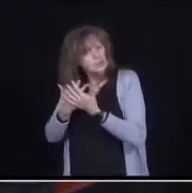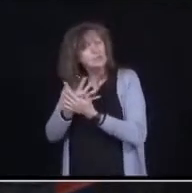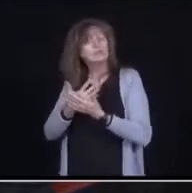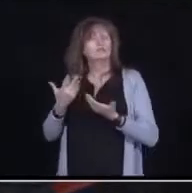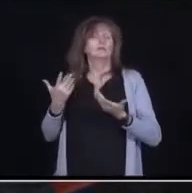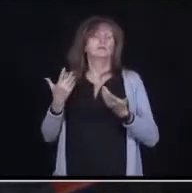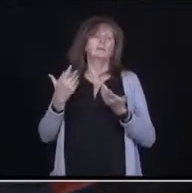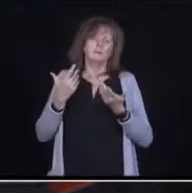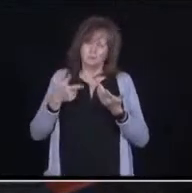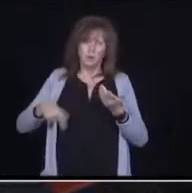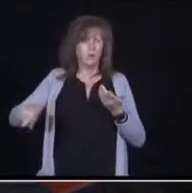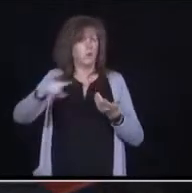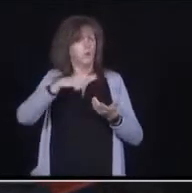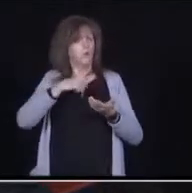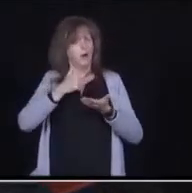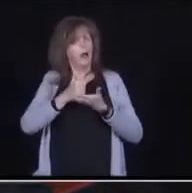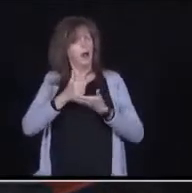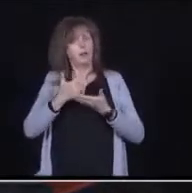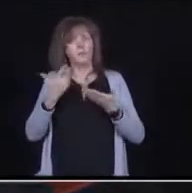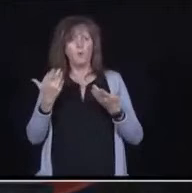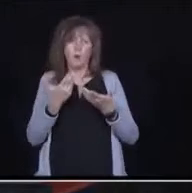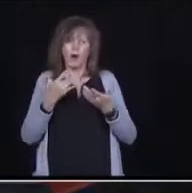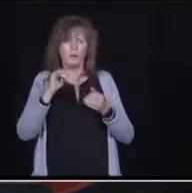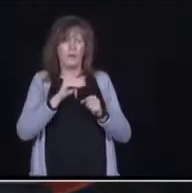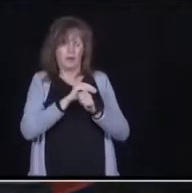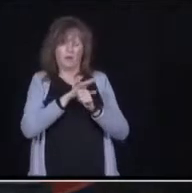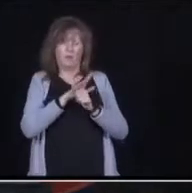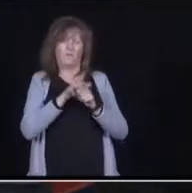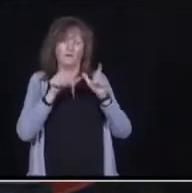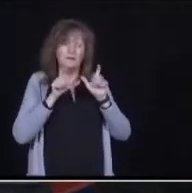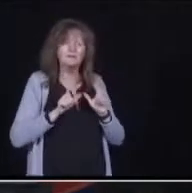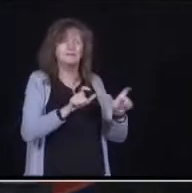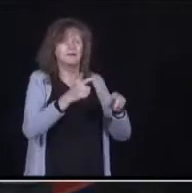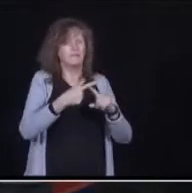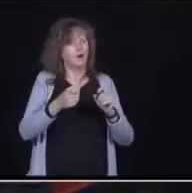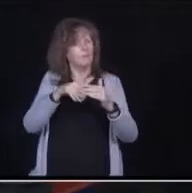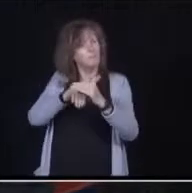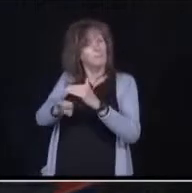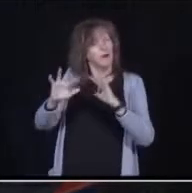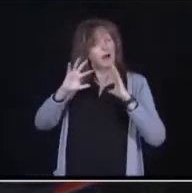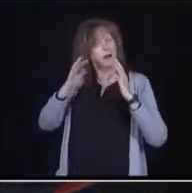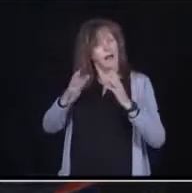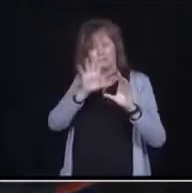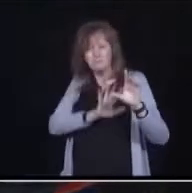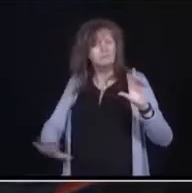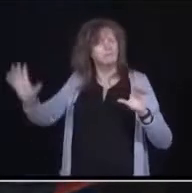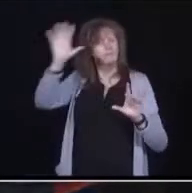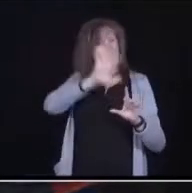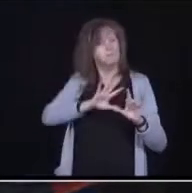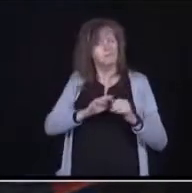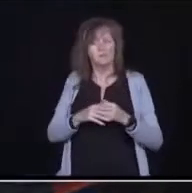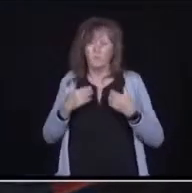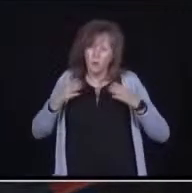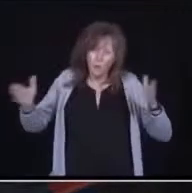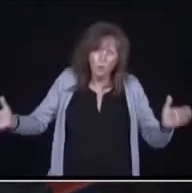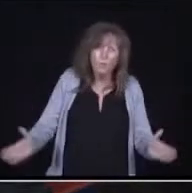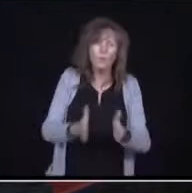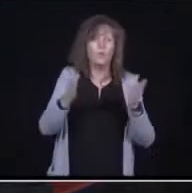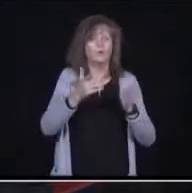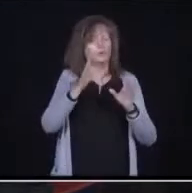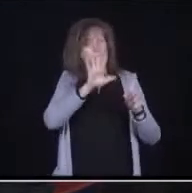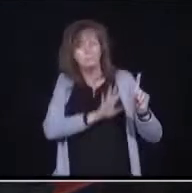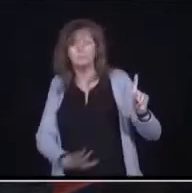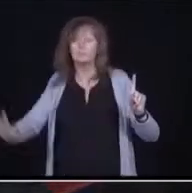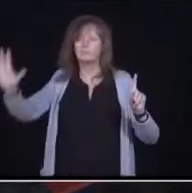combat COVID-19 in our classrooms and in our communities. We encourage all Ontarian parents, students,